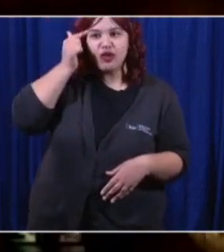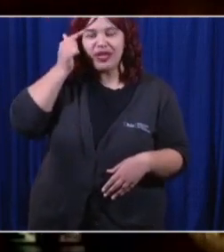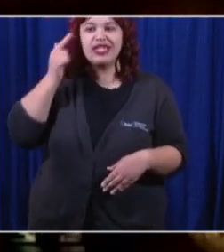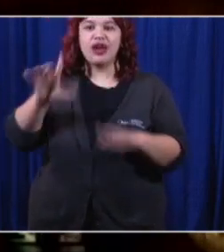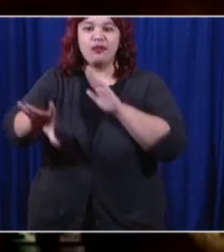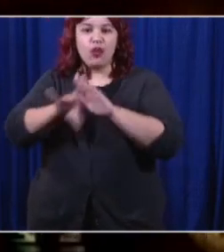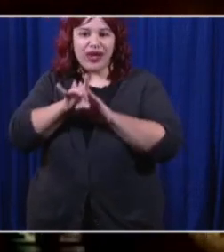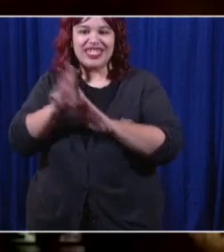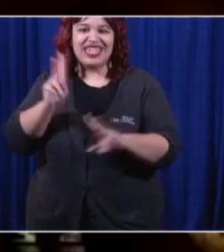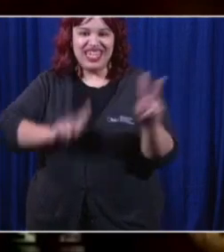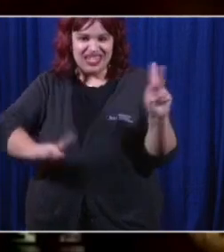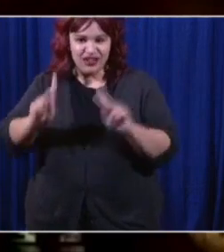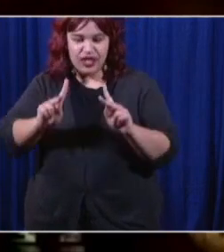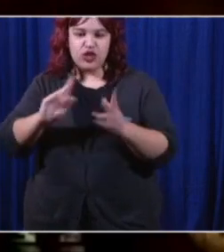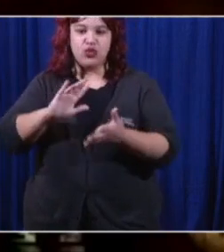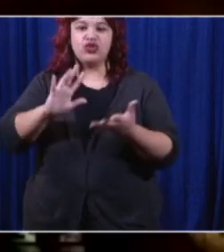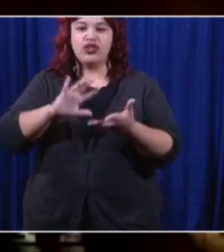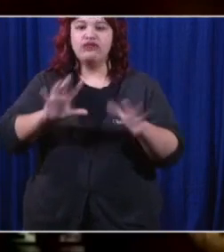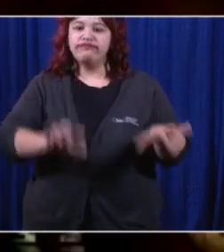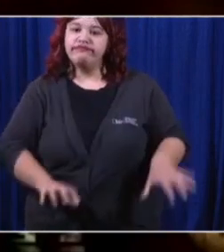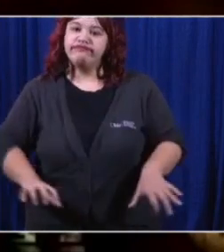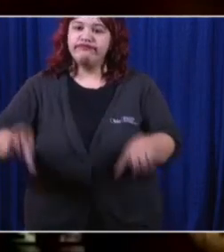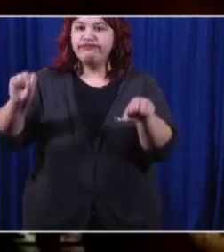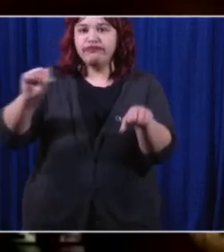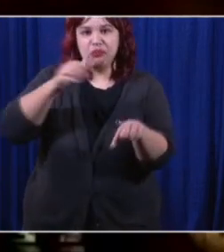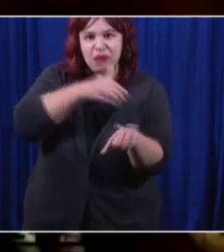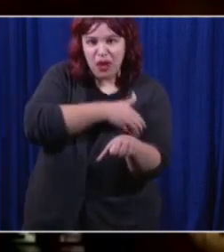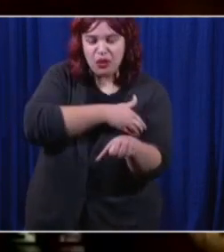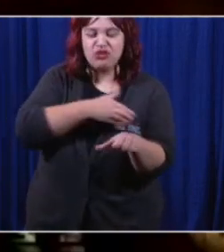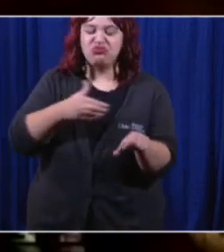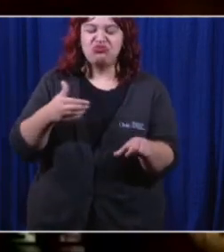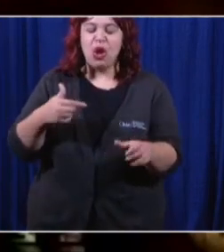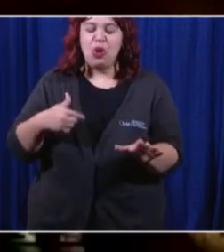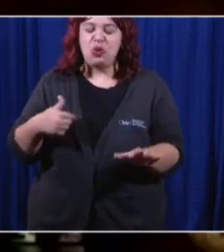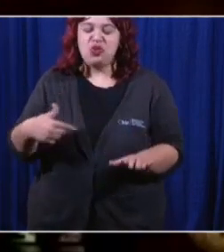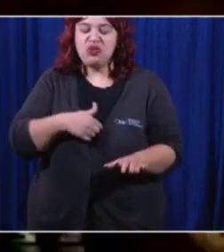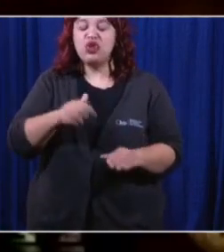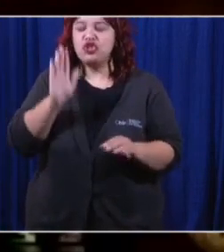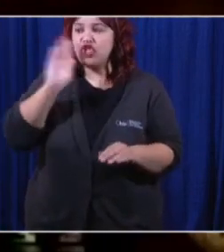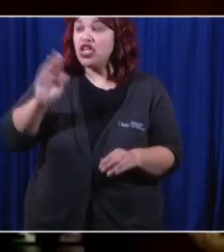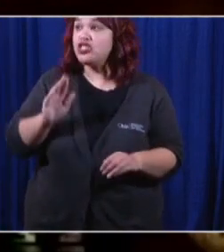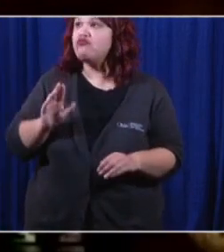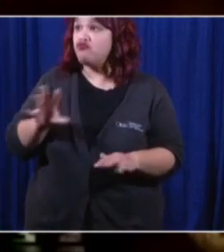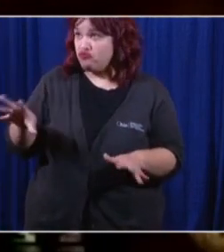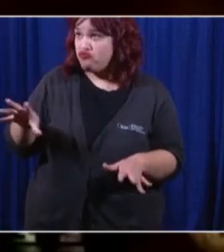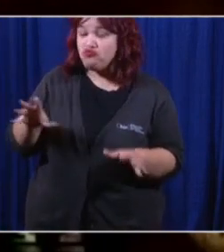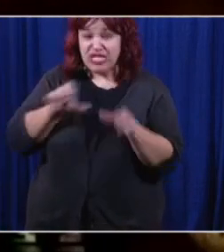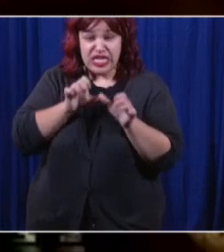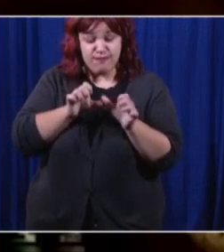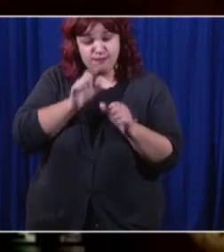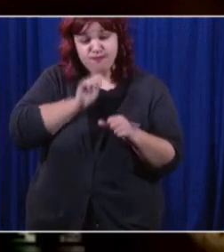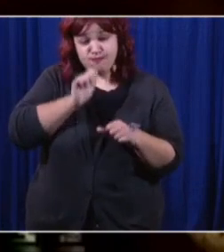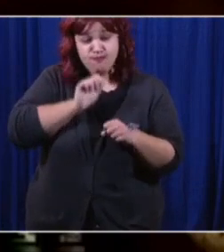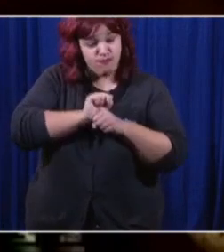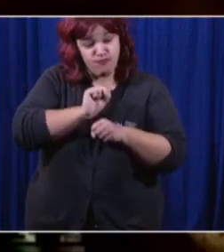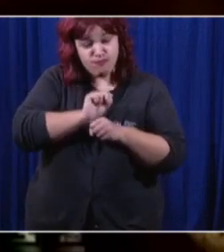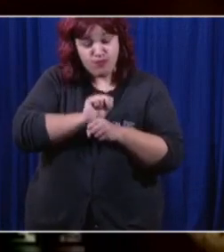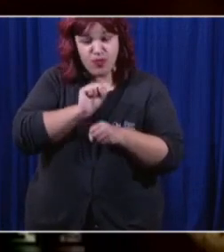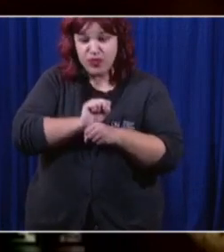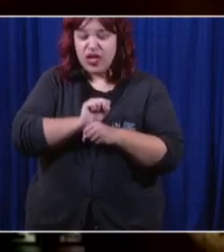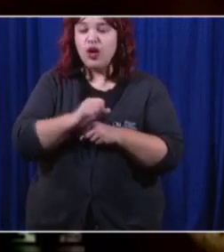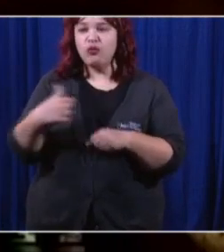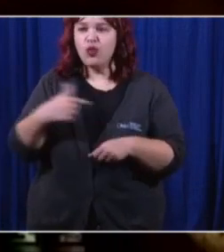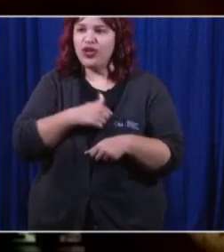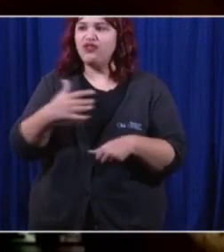opinion, we will share that. But I don't think that there's any difference that would be there from one administration to the next